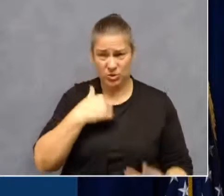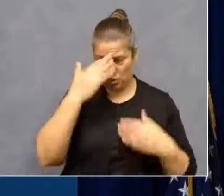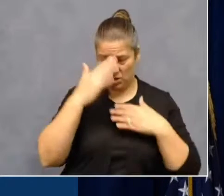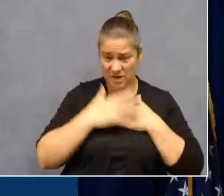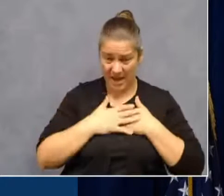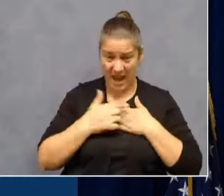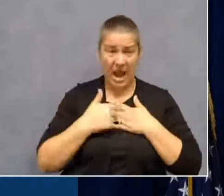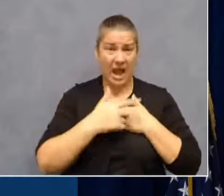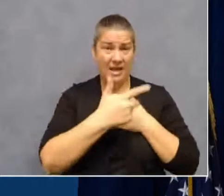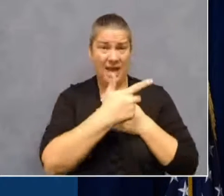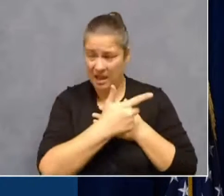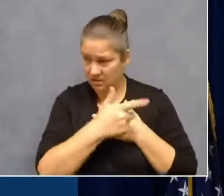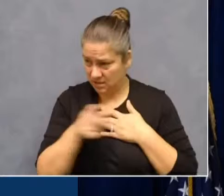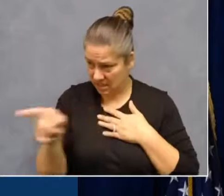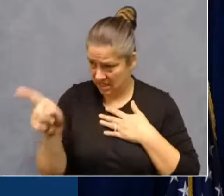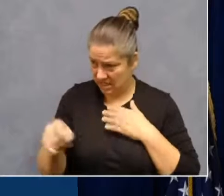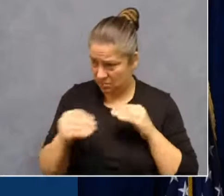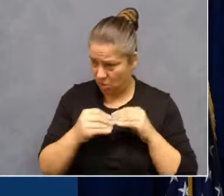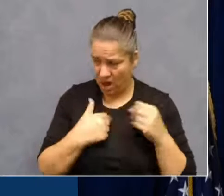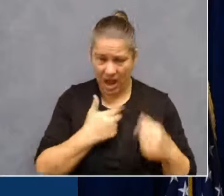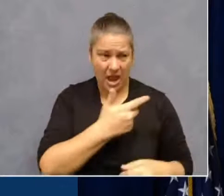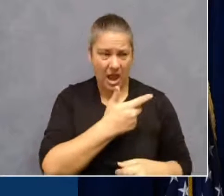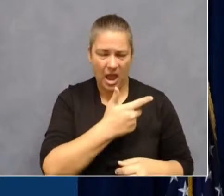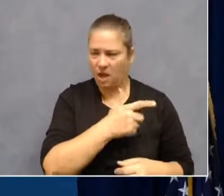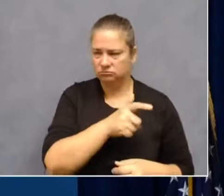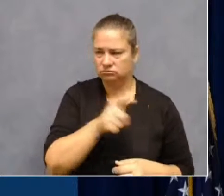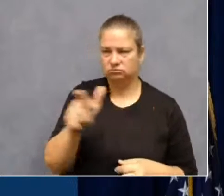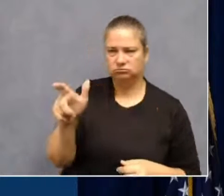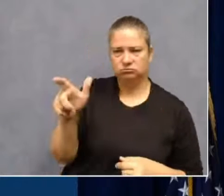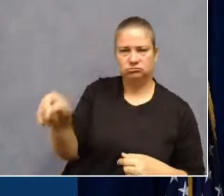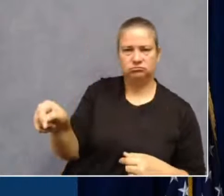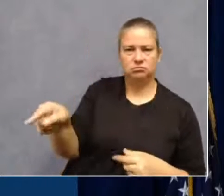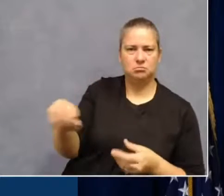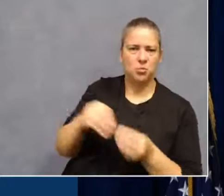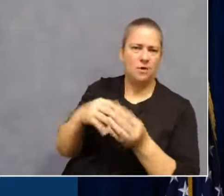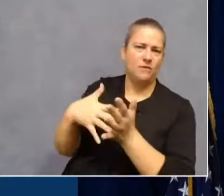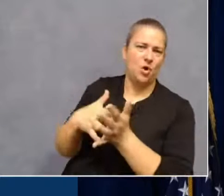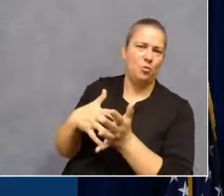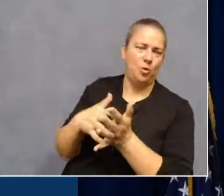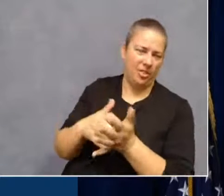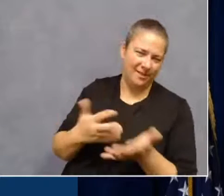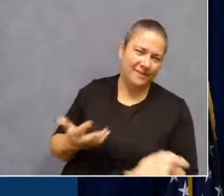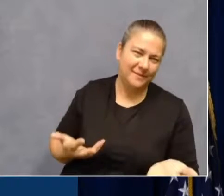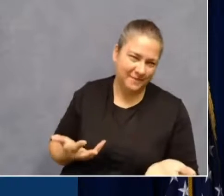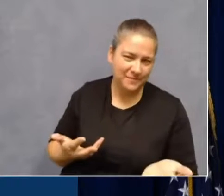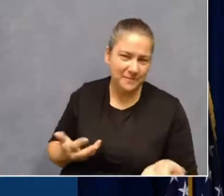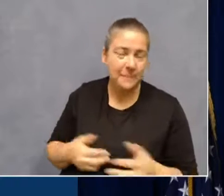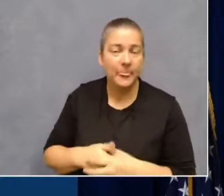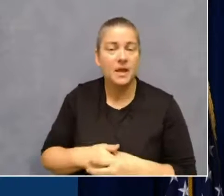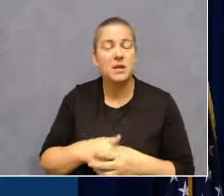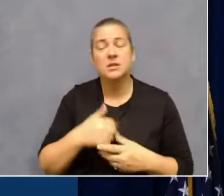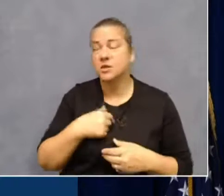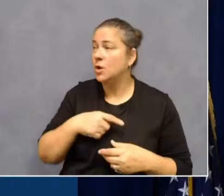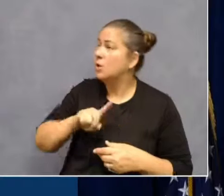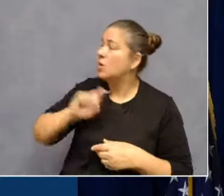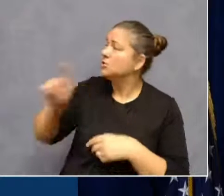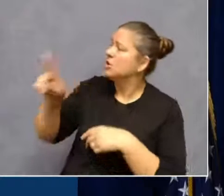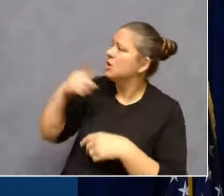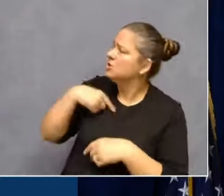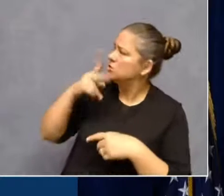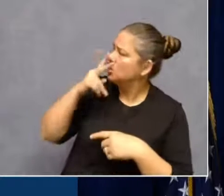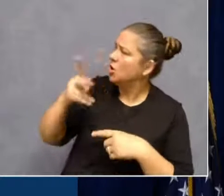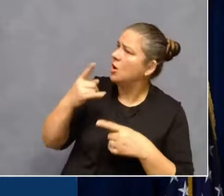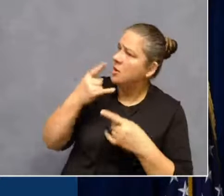it first. We've seen the mask mandate extended and earlier curfews for bars and restaurants. Are we considering